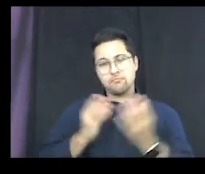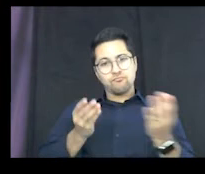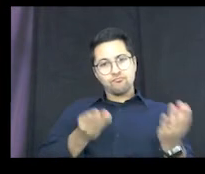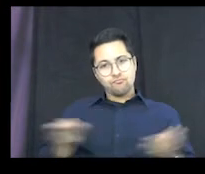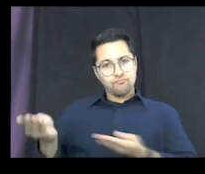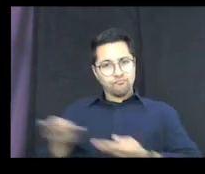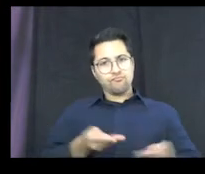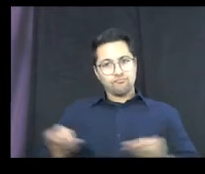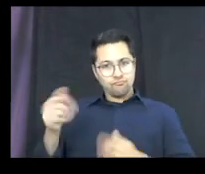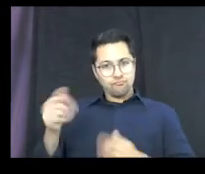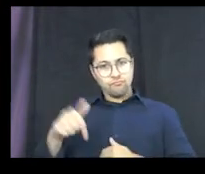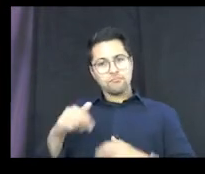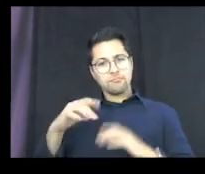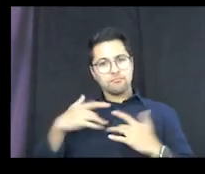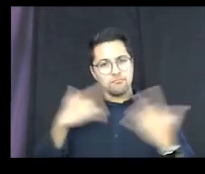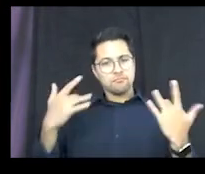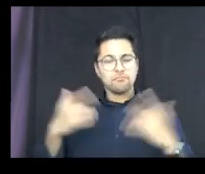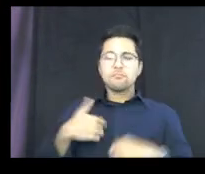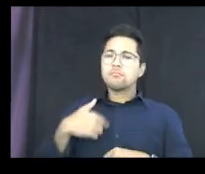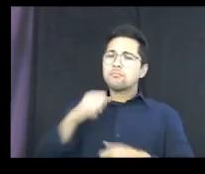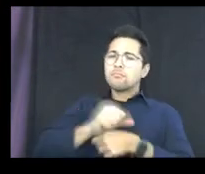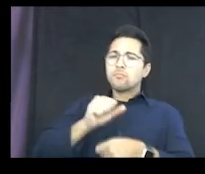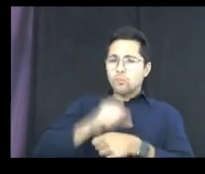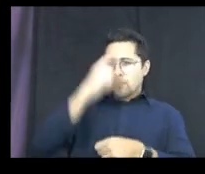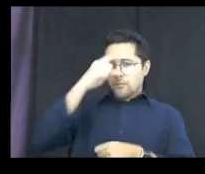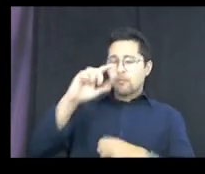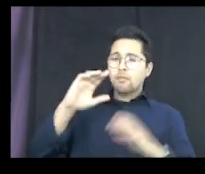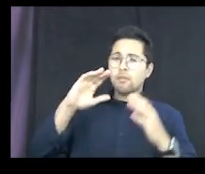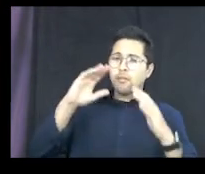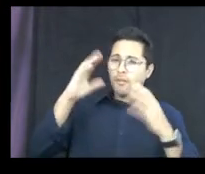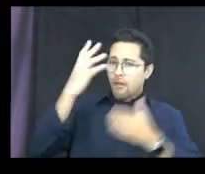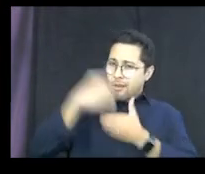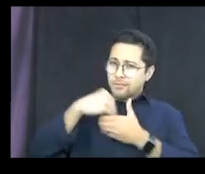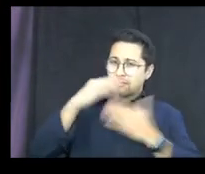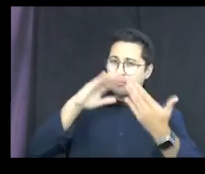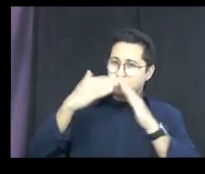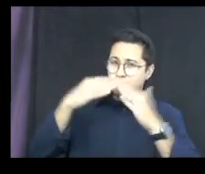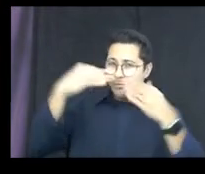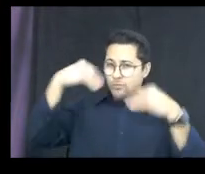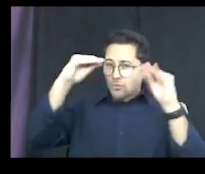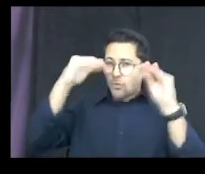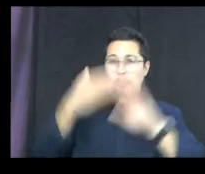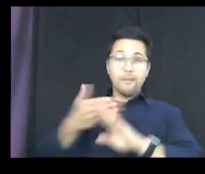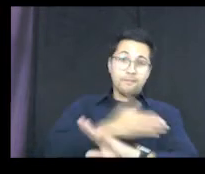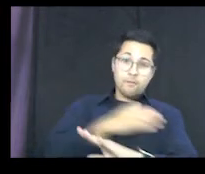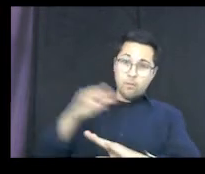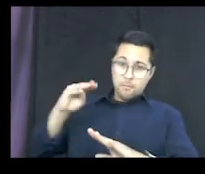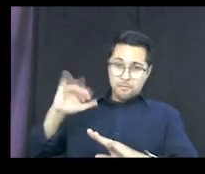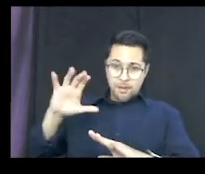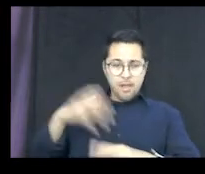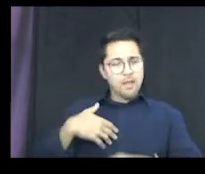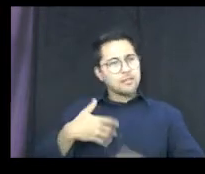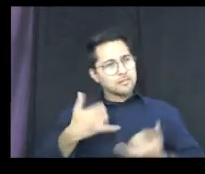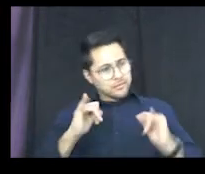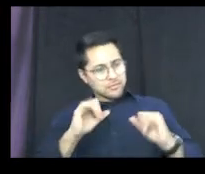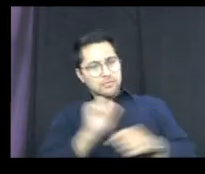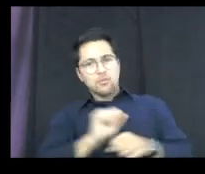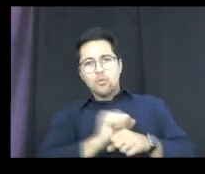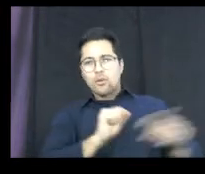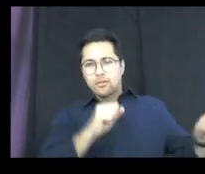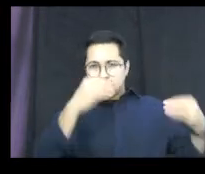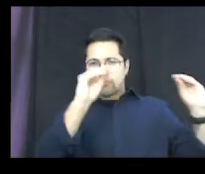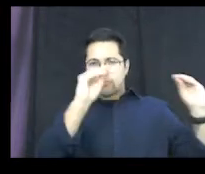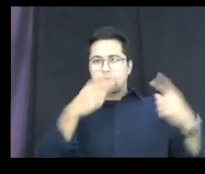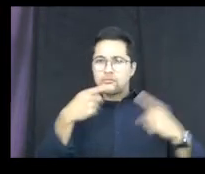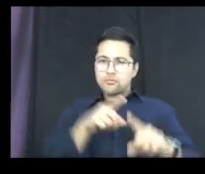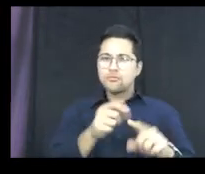facilitate it. I worked for Autism Community Store before MAC, and then continued to work at the store during